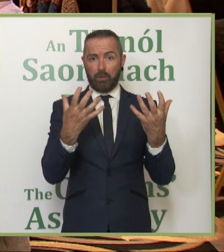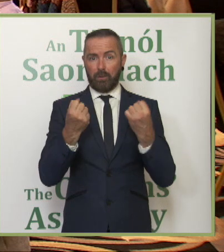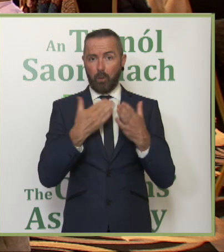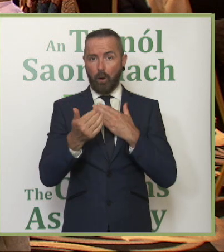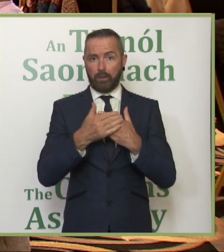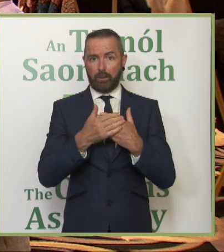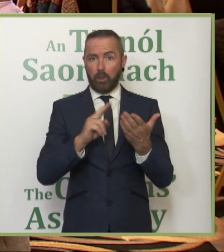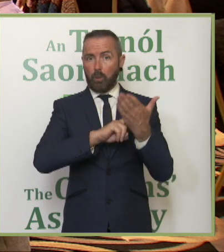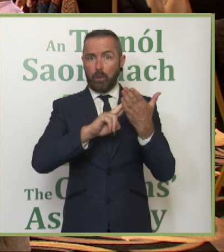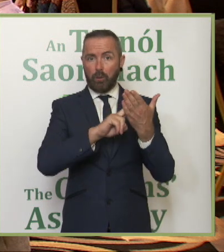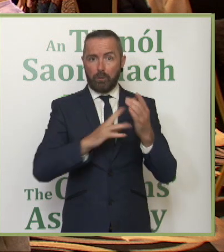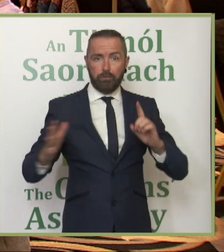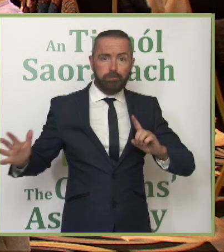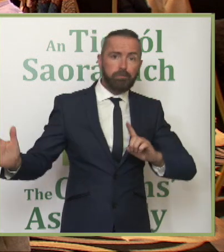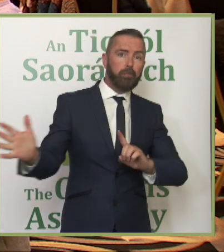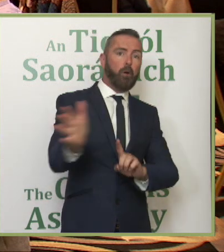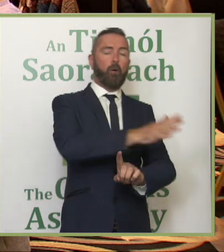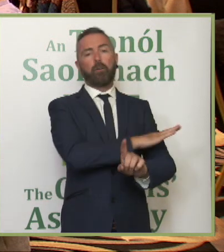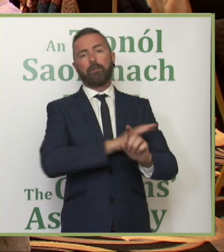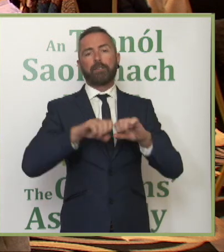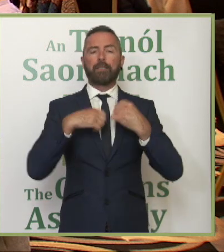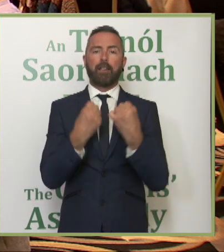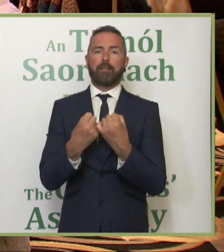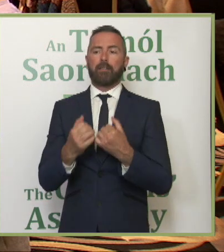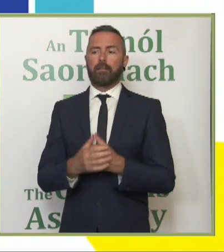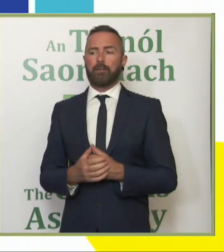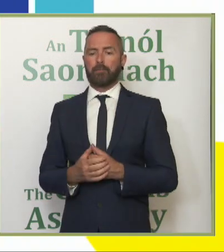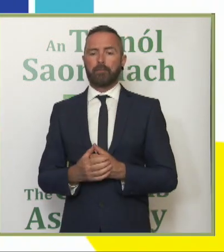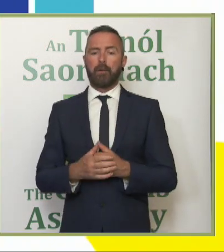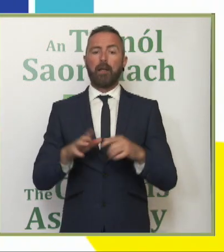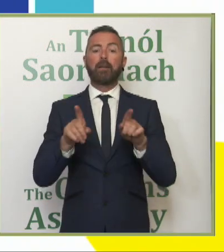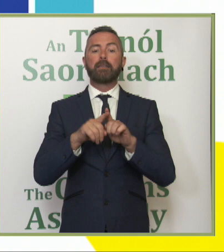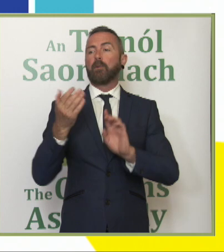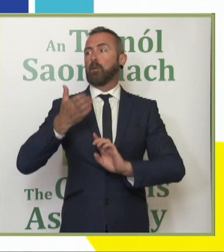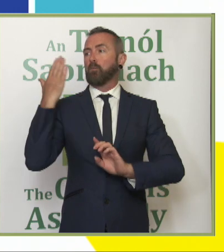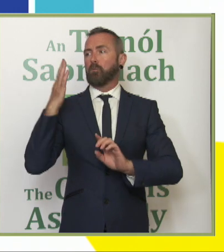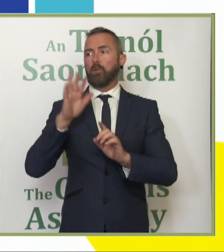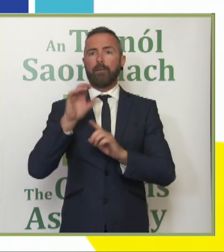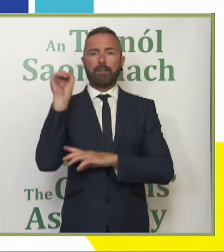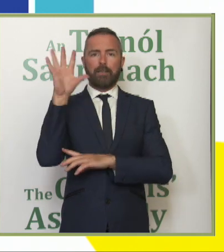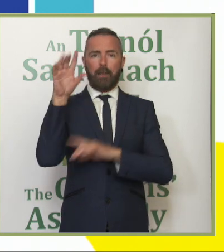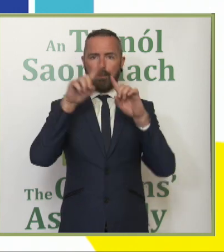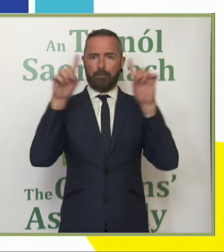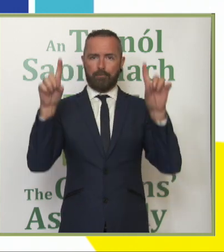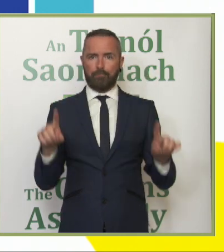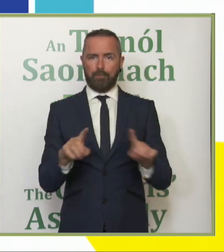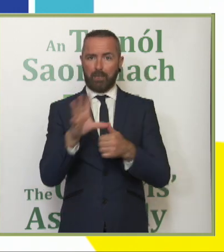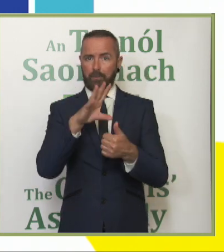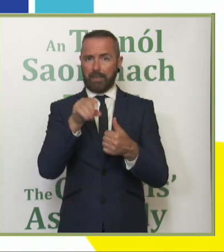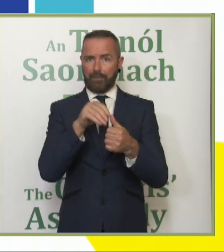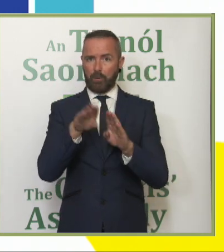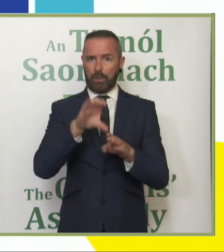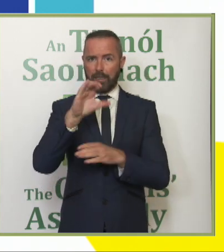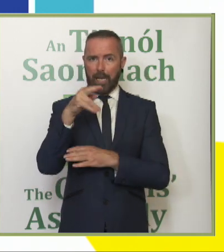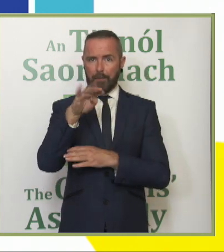spread across society. And similar to the previous slide, when we look at specifically at cannabis use and specifically